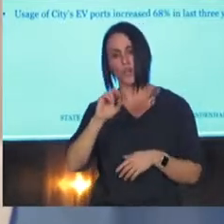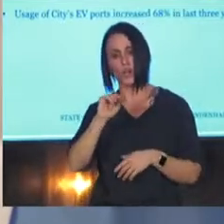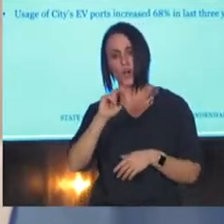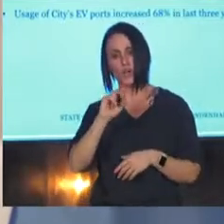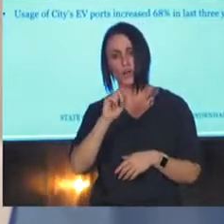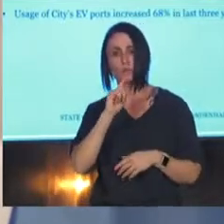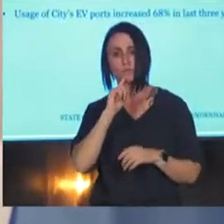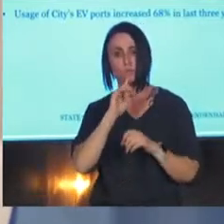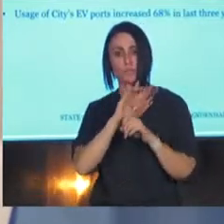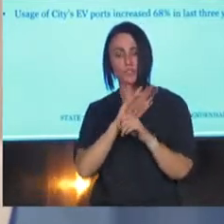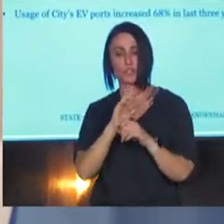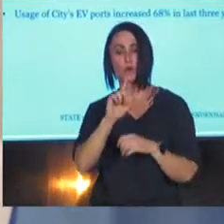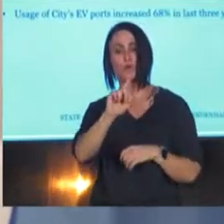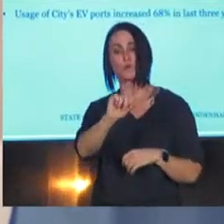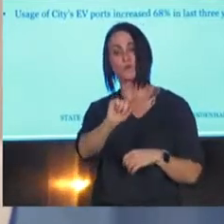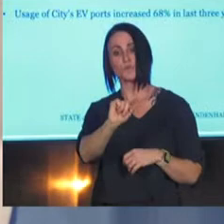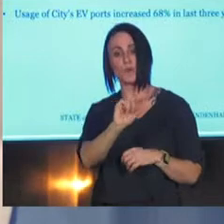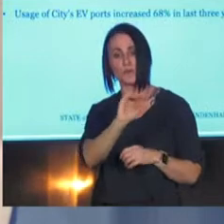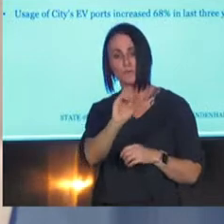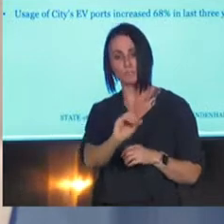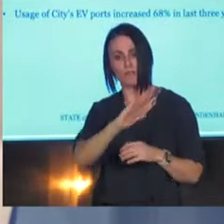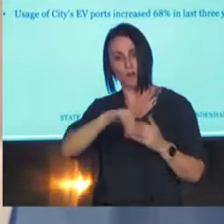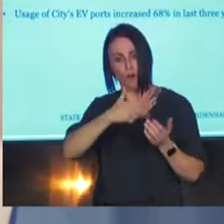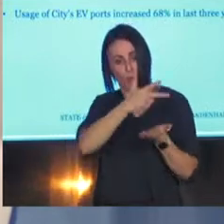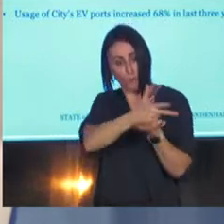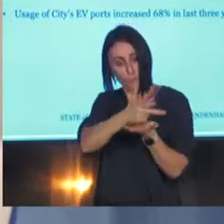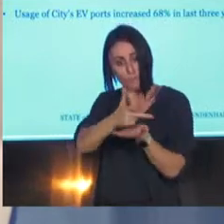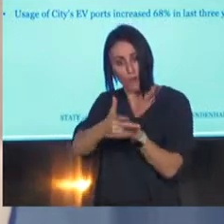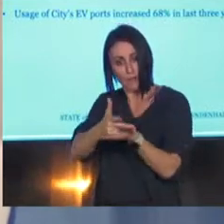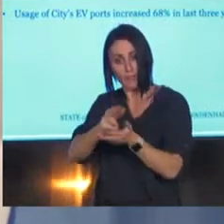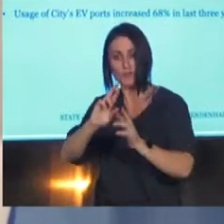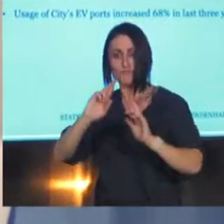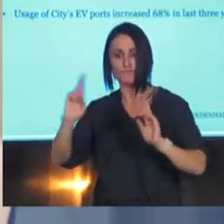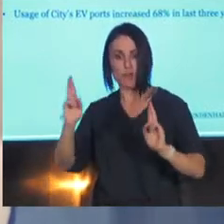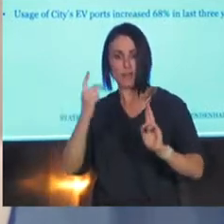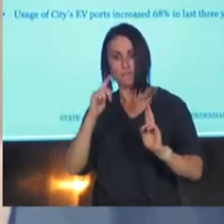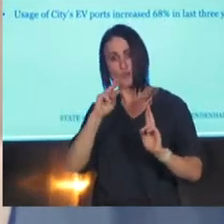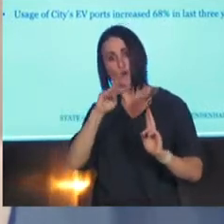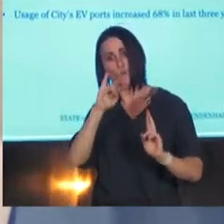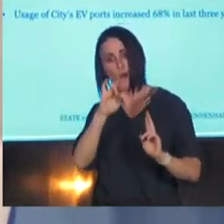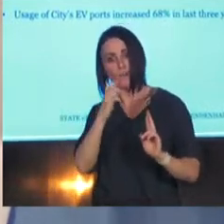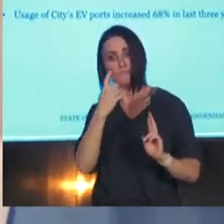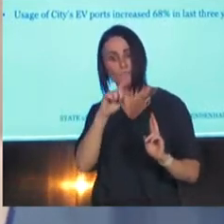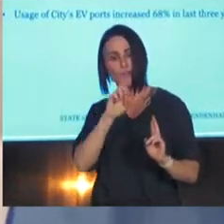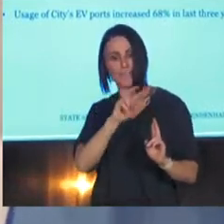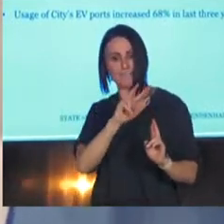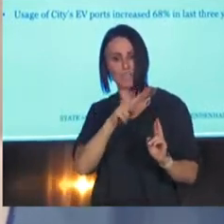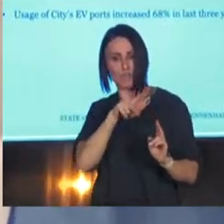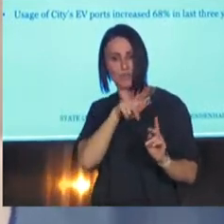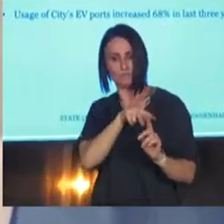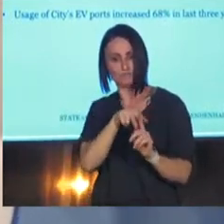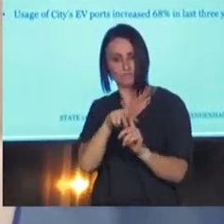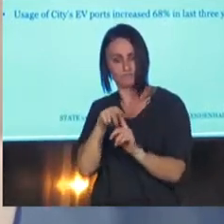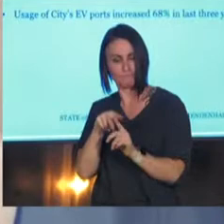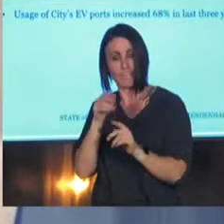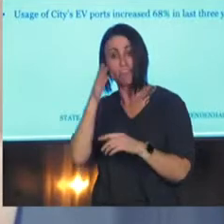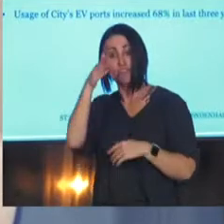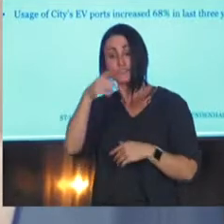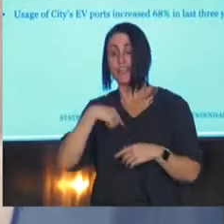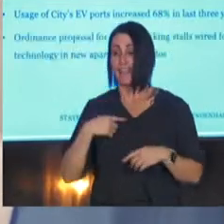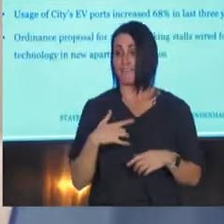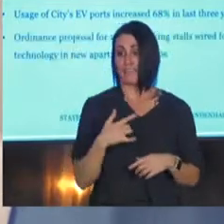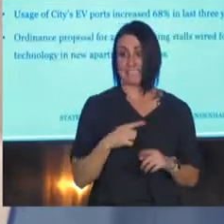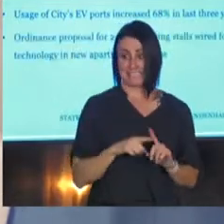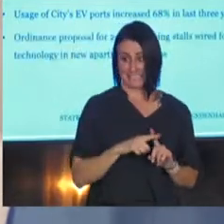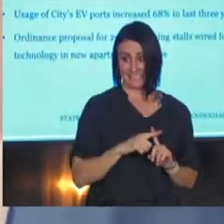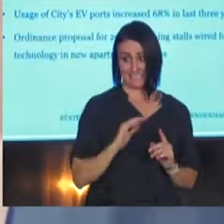to ensure that 20% of all their parking stalls are ready for the wiring for EV ports in the future. And I'm optimistic that my